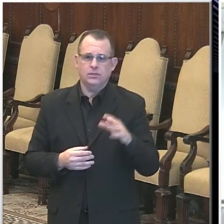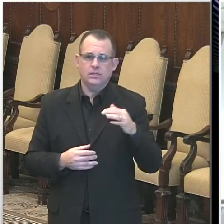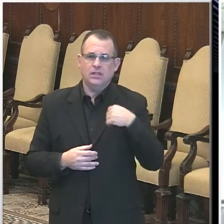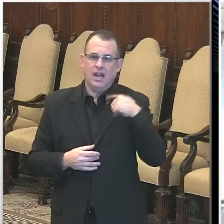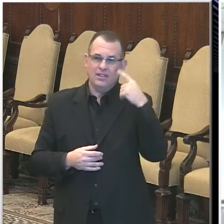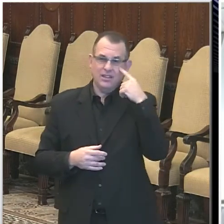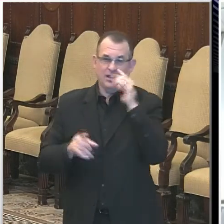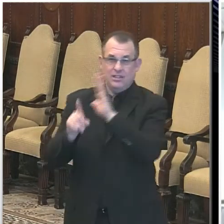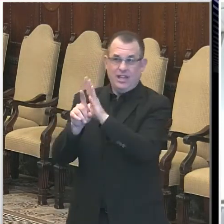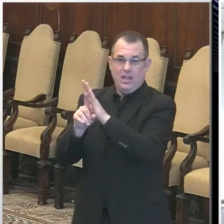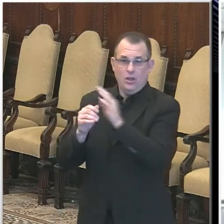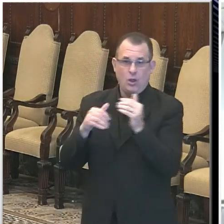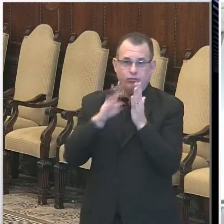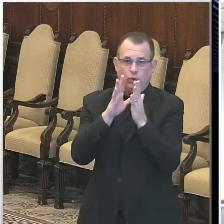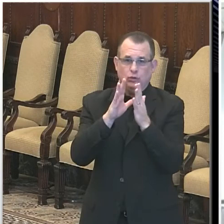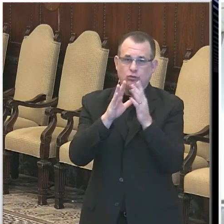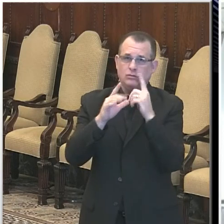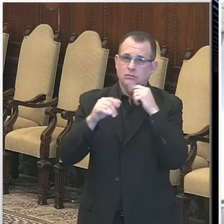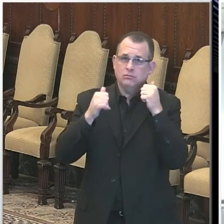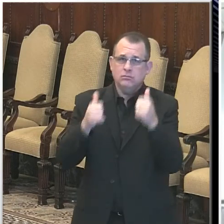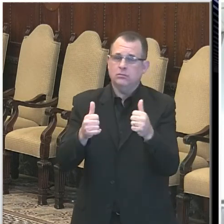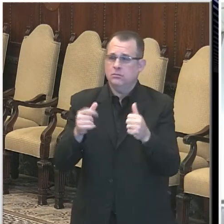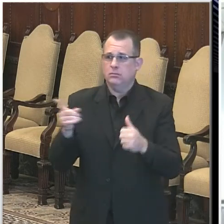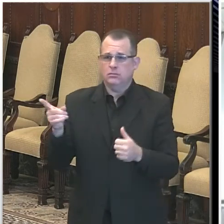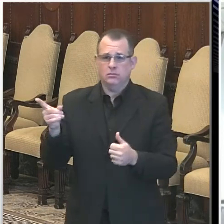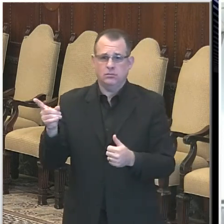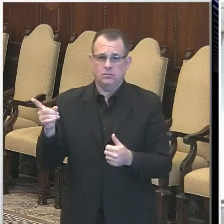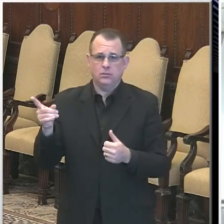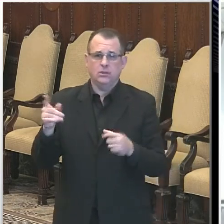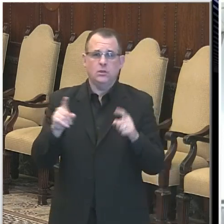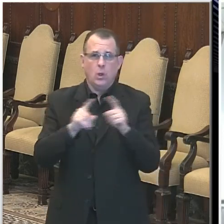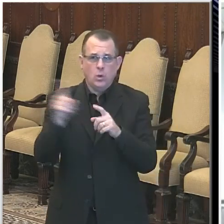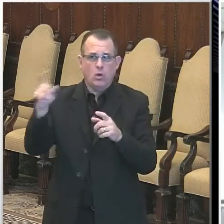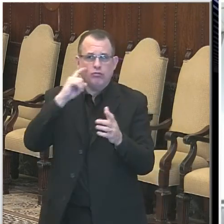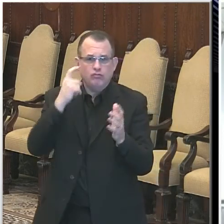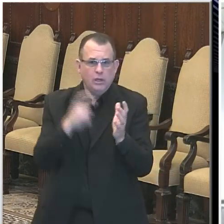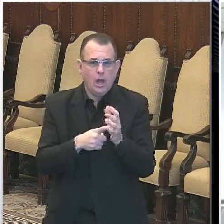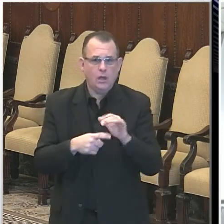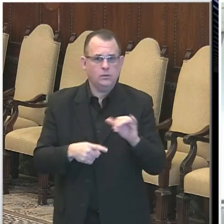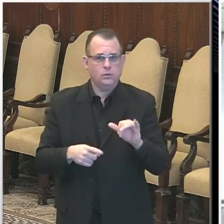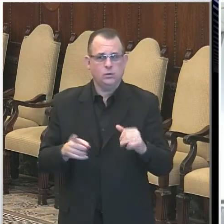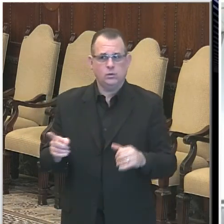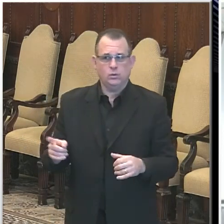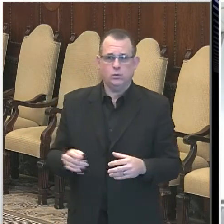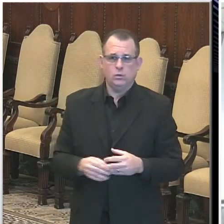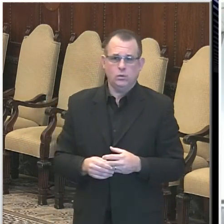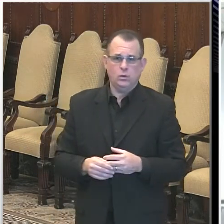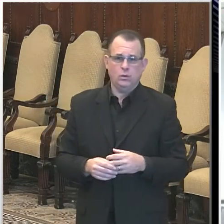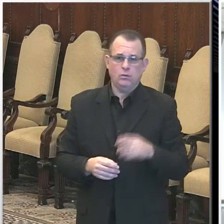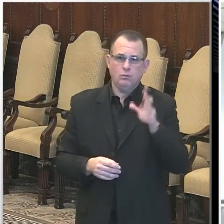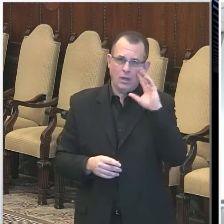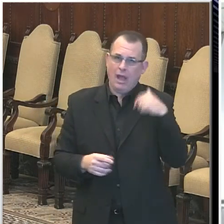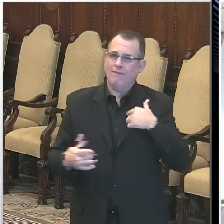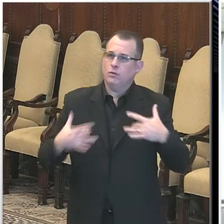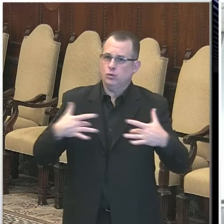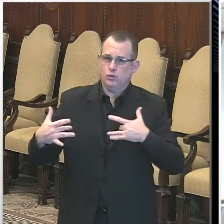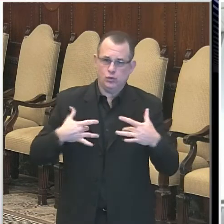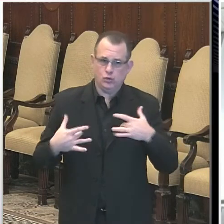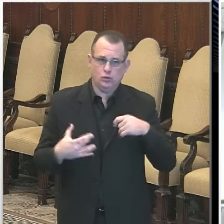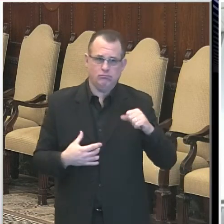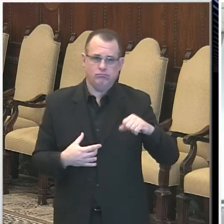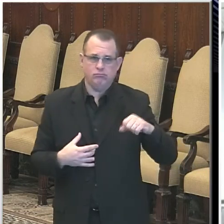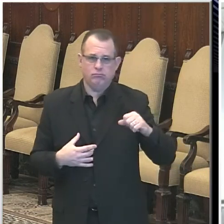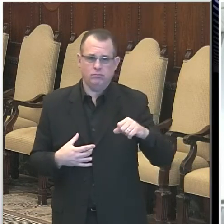excellent idea. I think they also recognize that they're going to be run into some concerns around on the